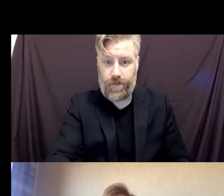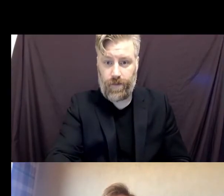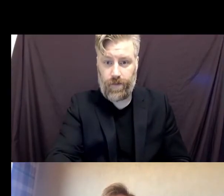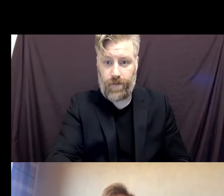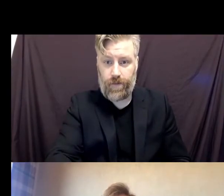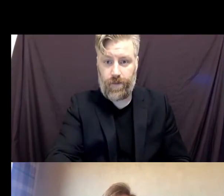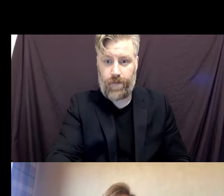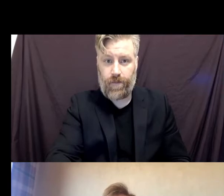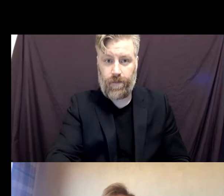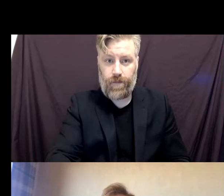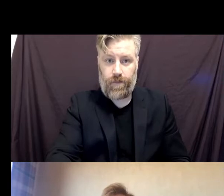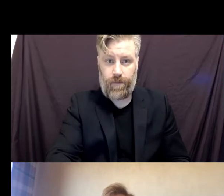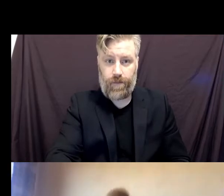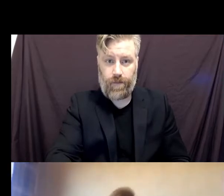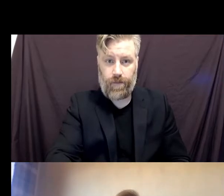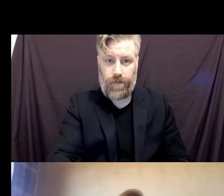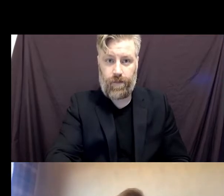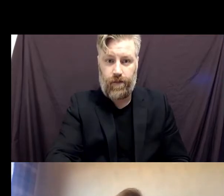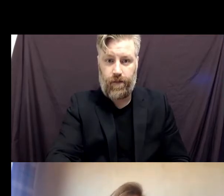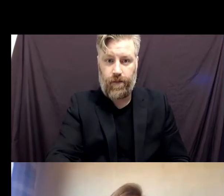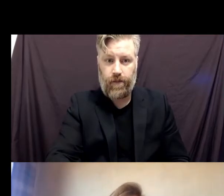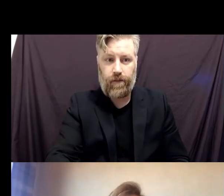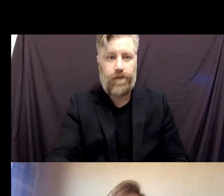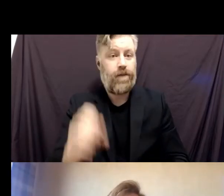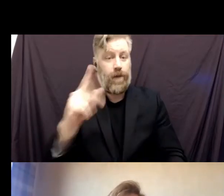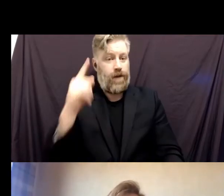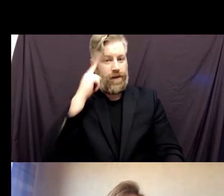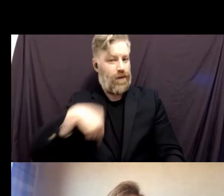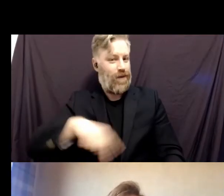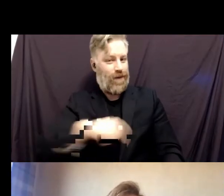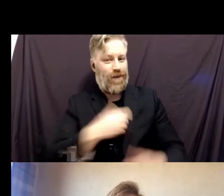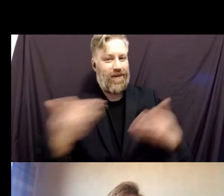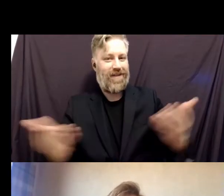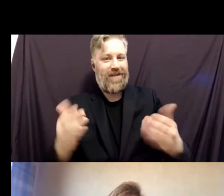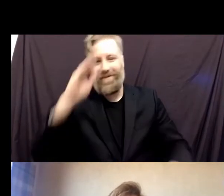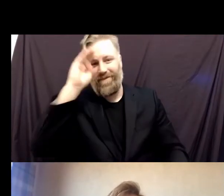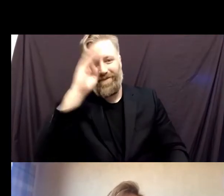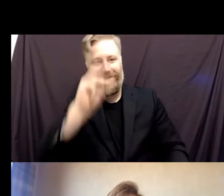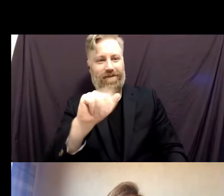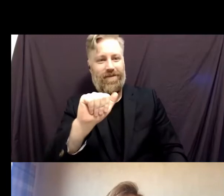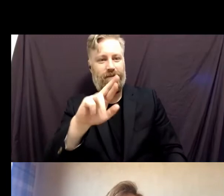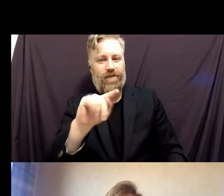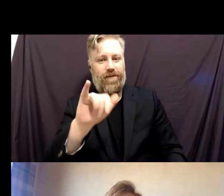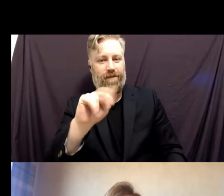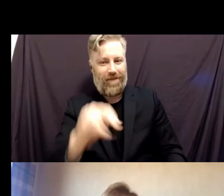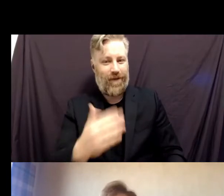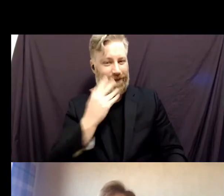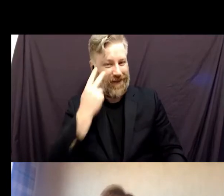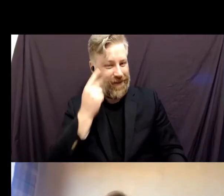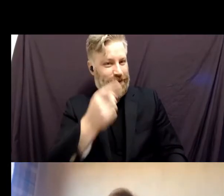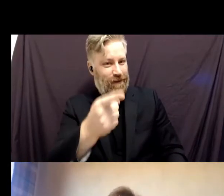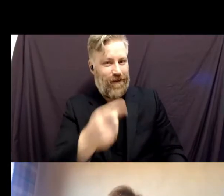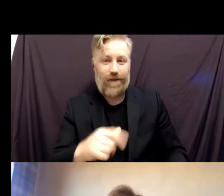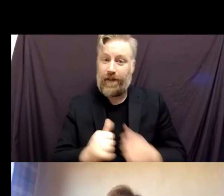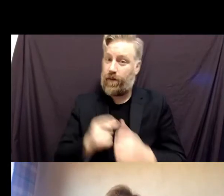Okay, I think we're all here. Hi, Martin. Good to see you. How are you? I'm very